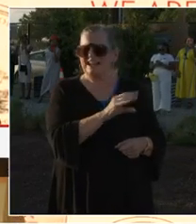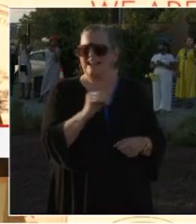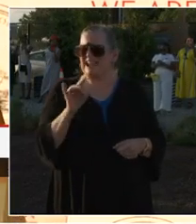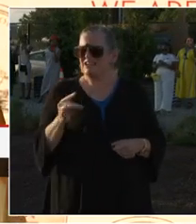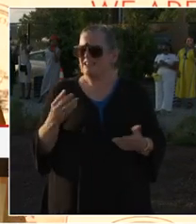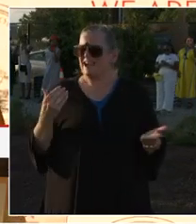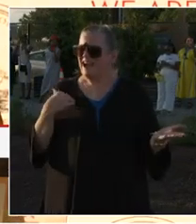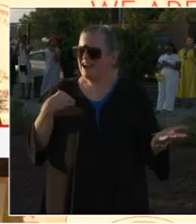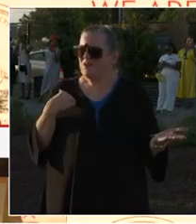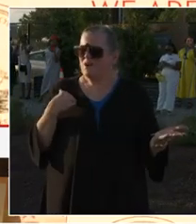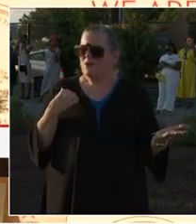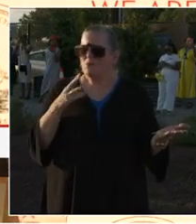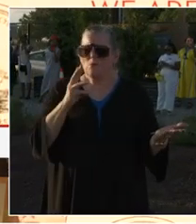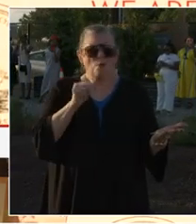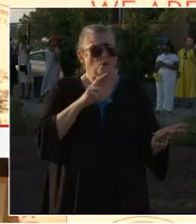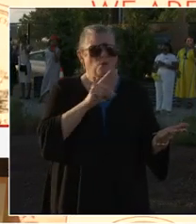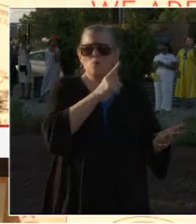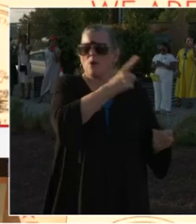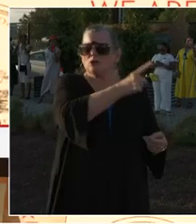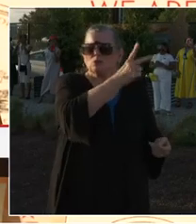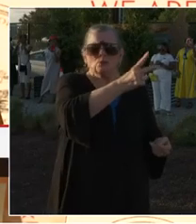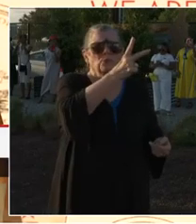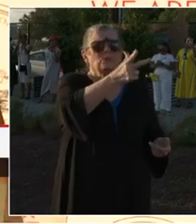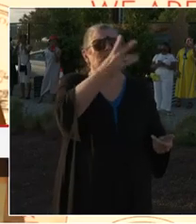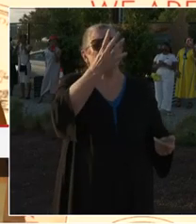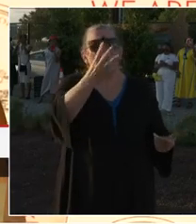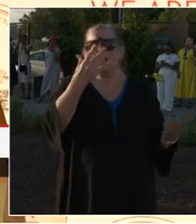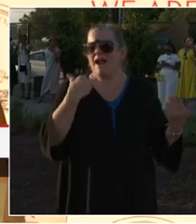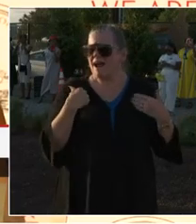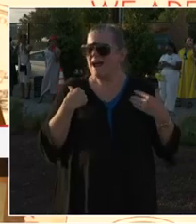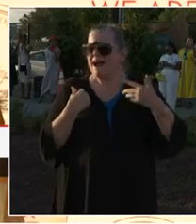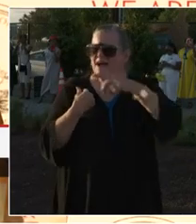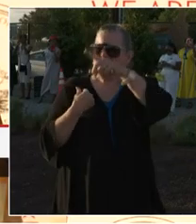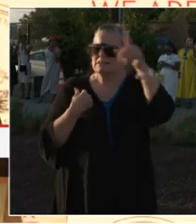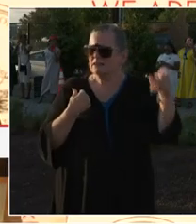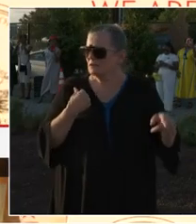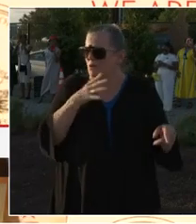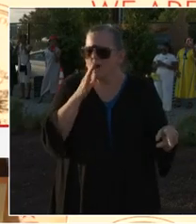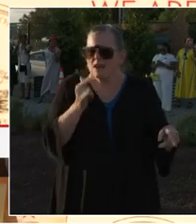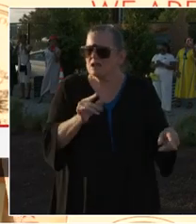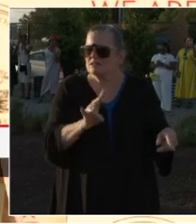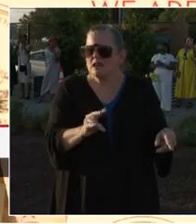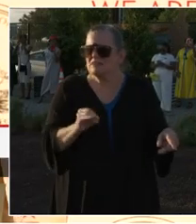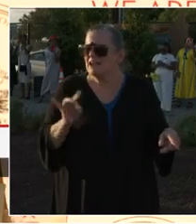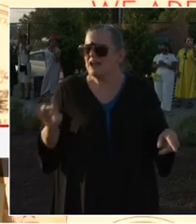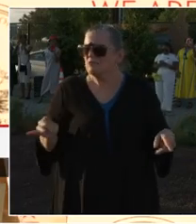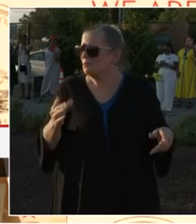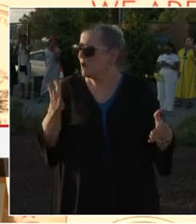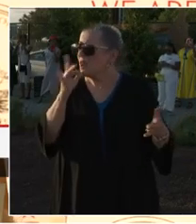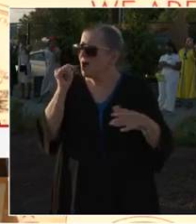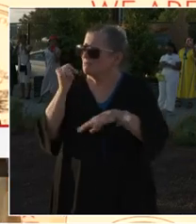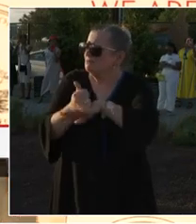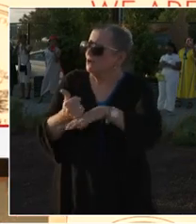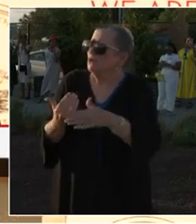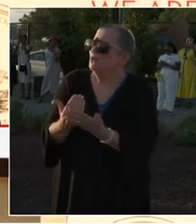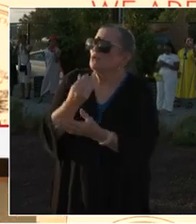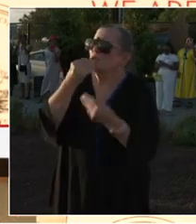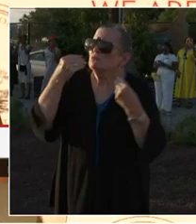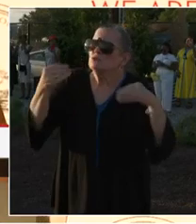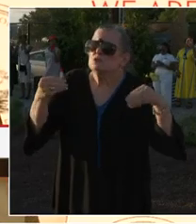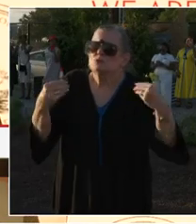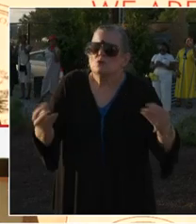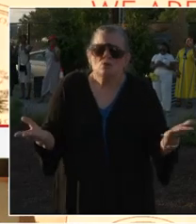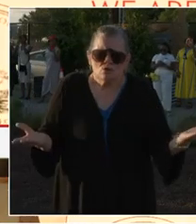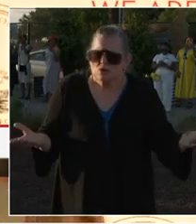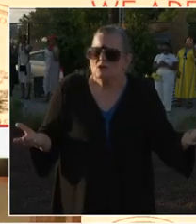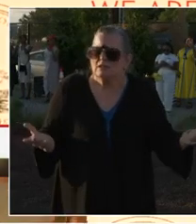1 and Ward 2 enjoy? Why shouldn't we open new grocery stores and HIP? I mean, this is going to be